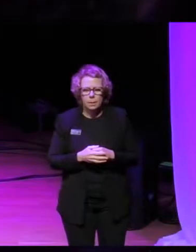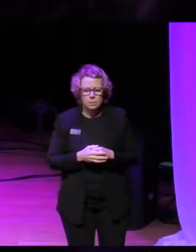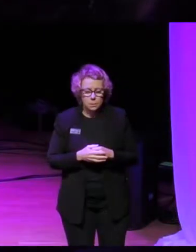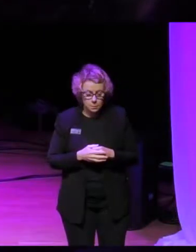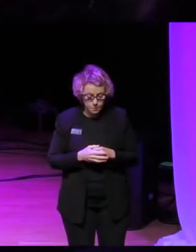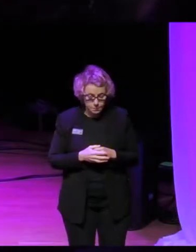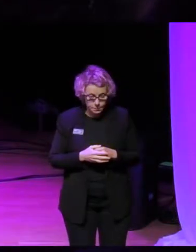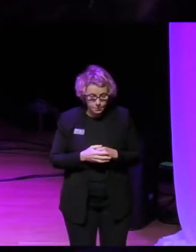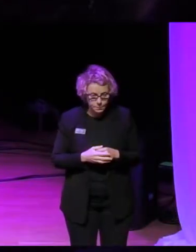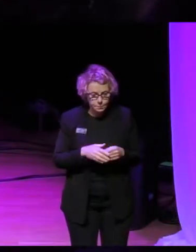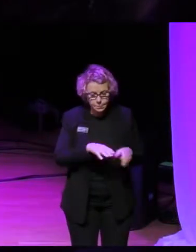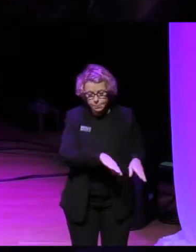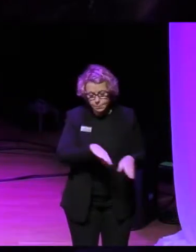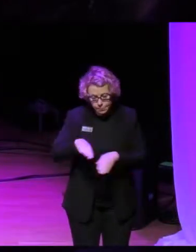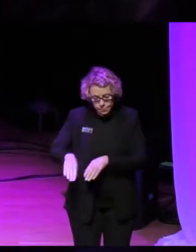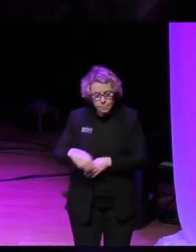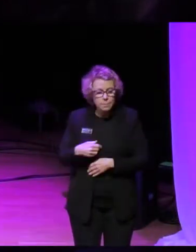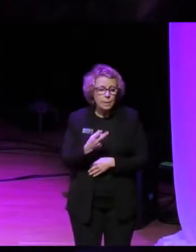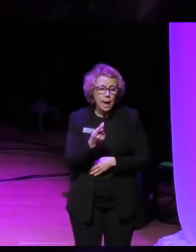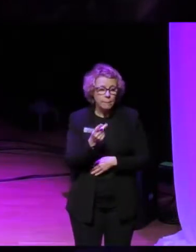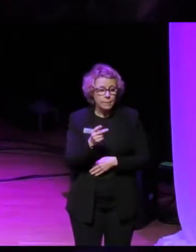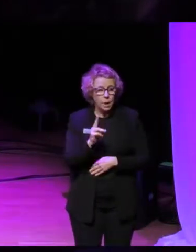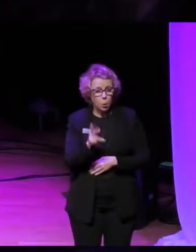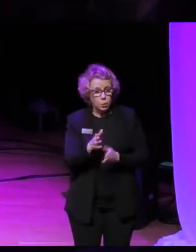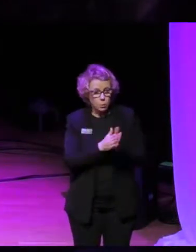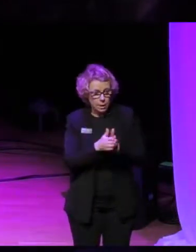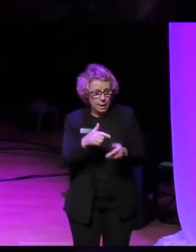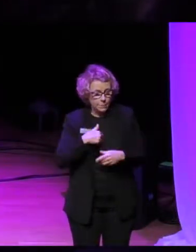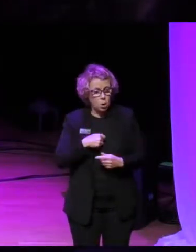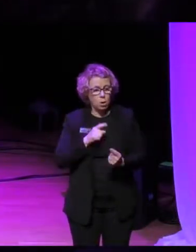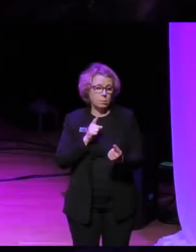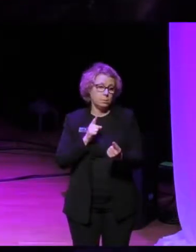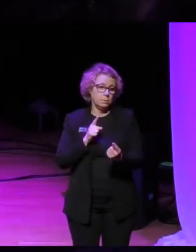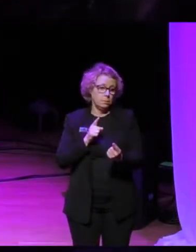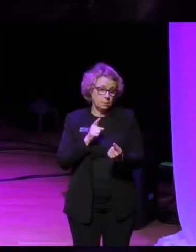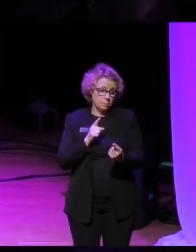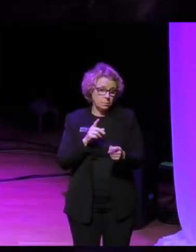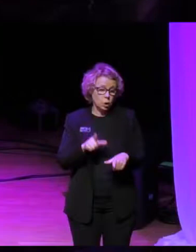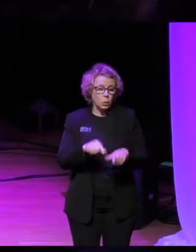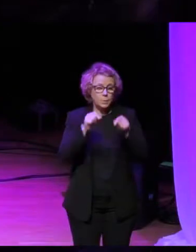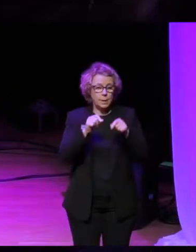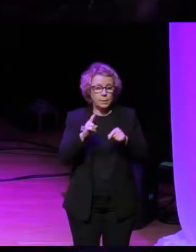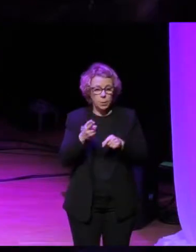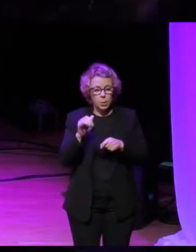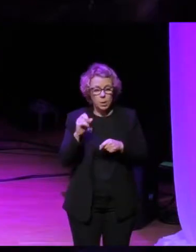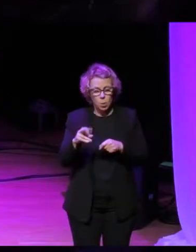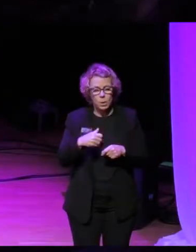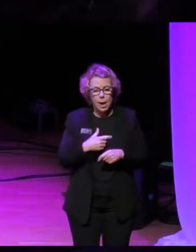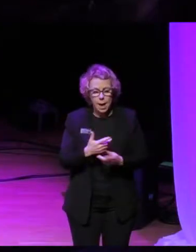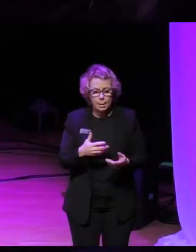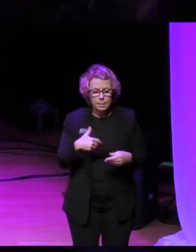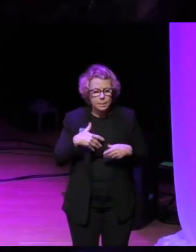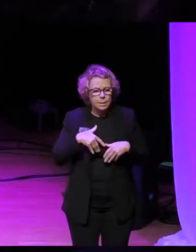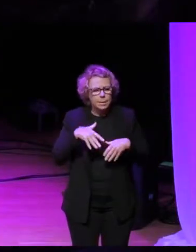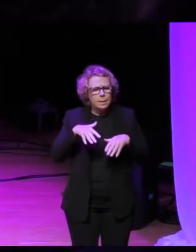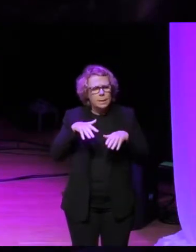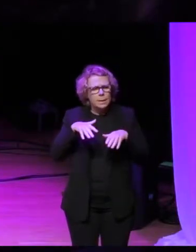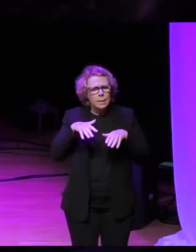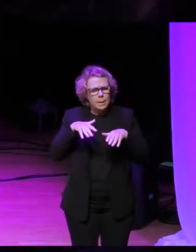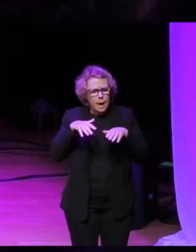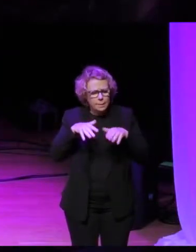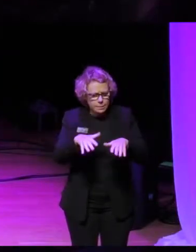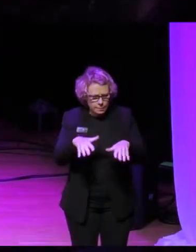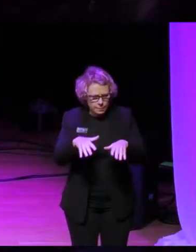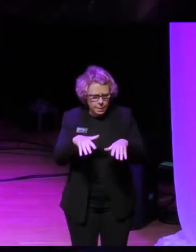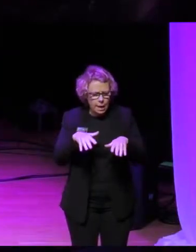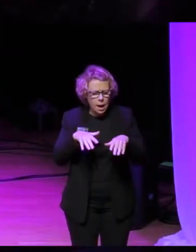of challenges that we've done this year. The attack on reproductive freedom,